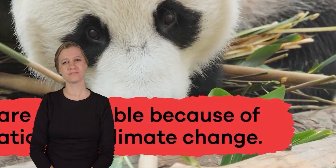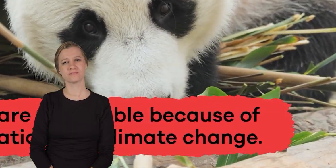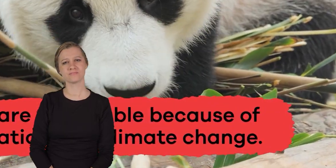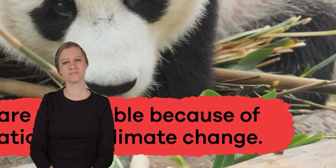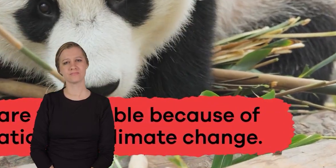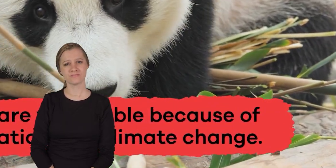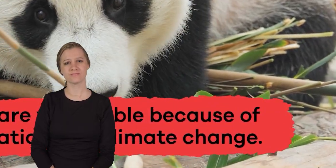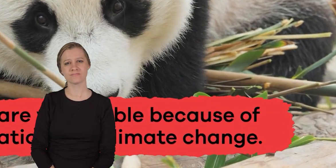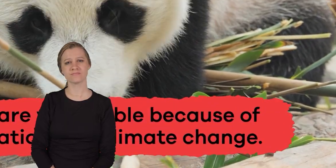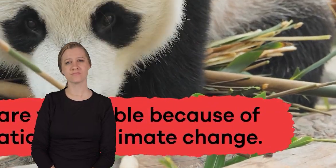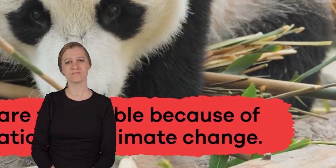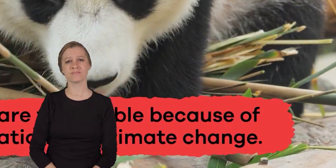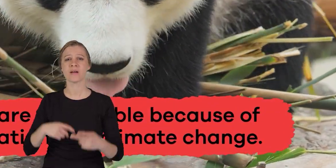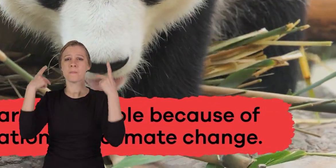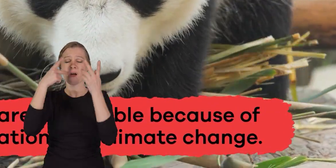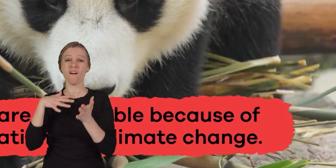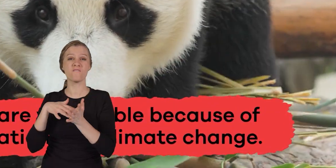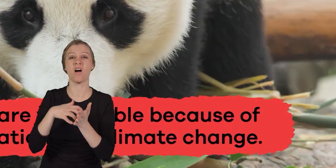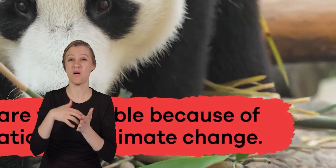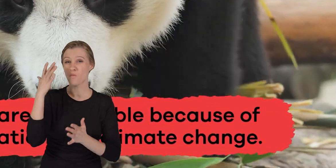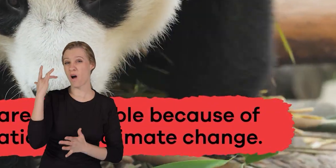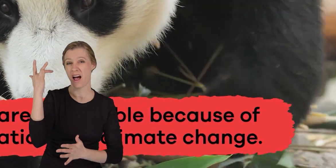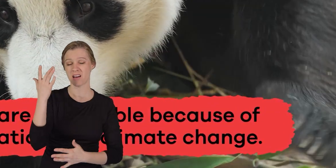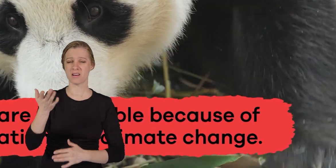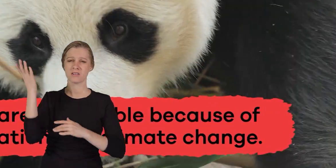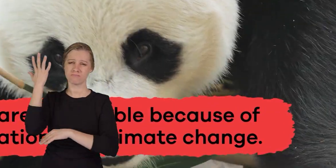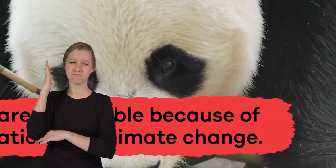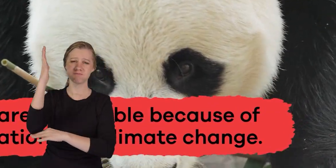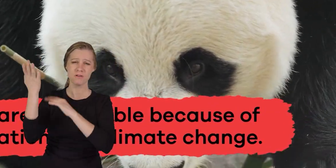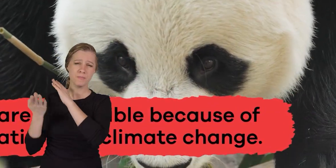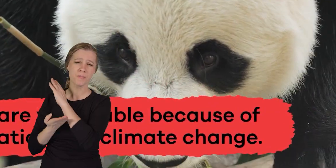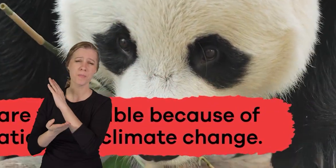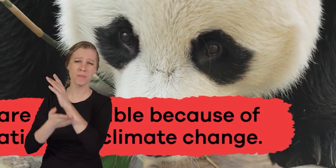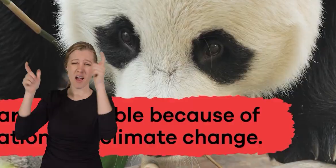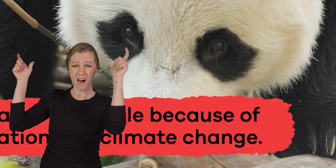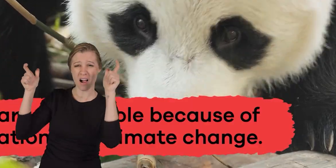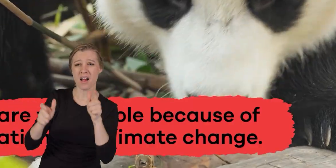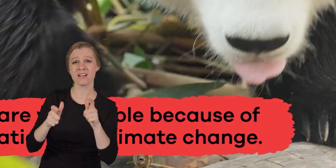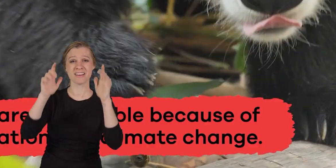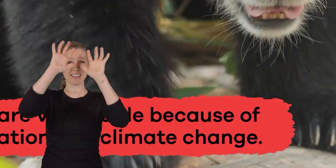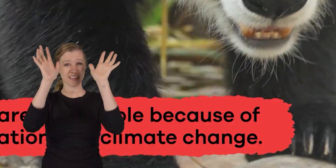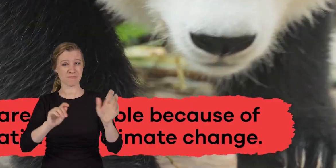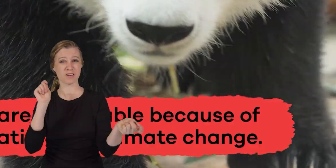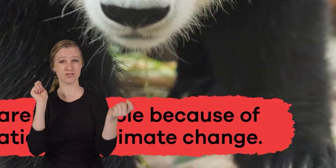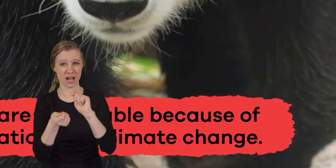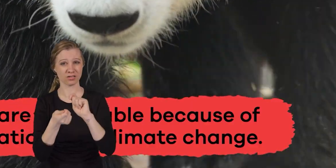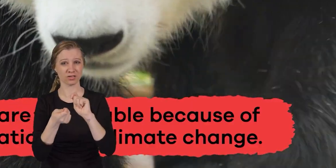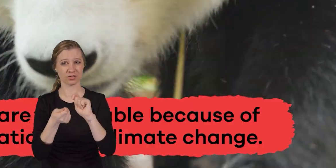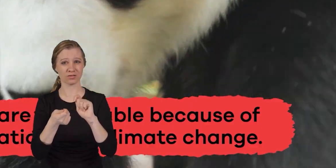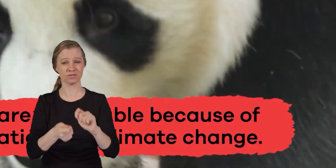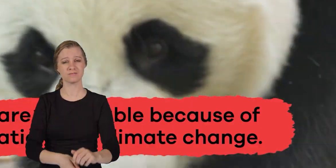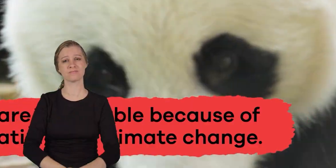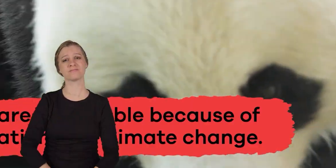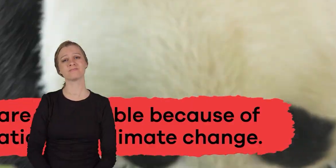Pandas are vulnerable because of deforestation and climate change.